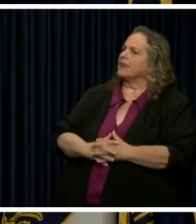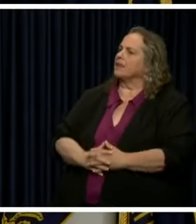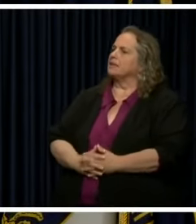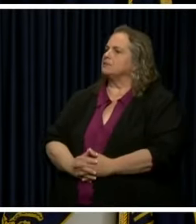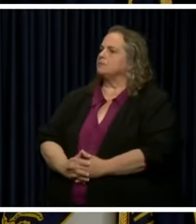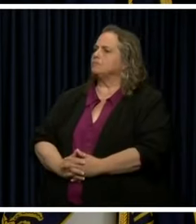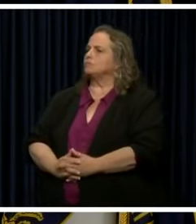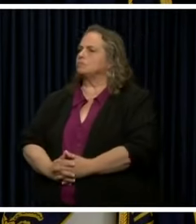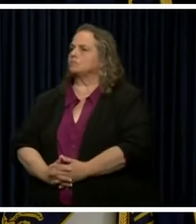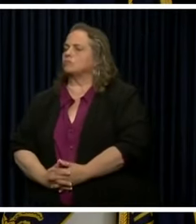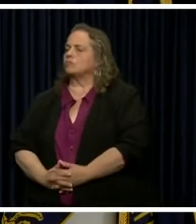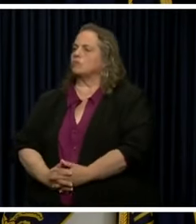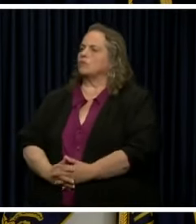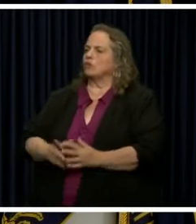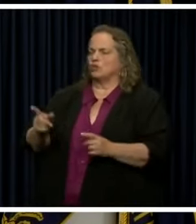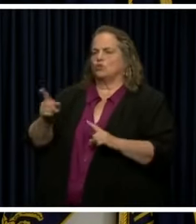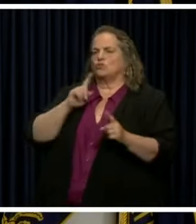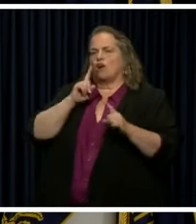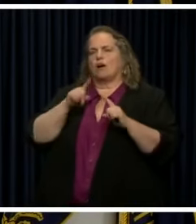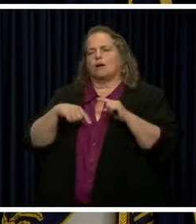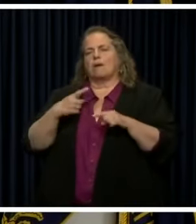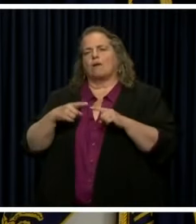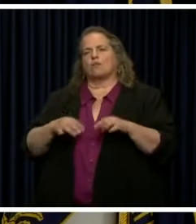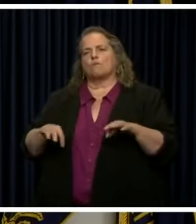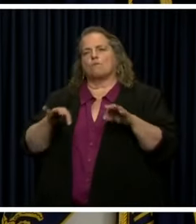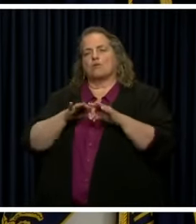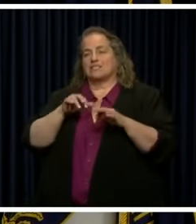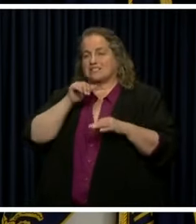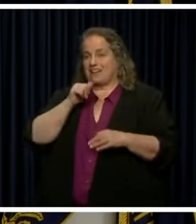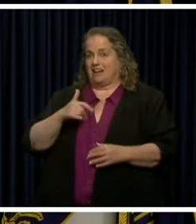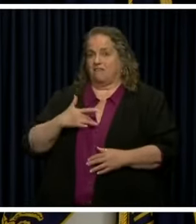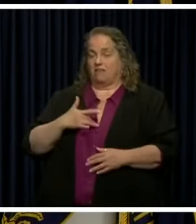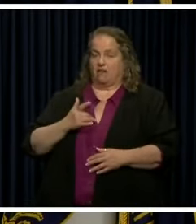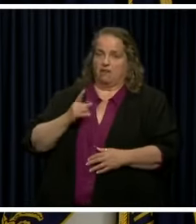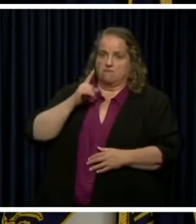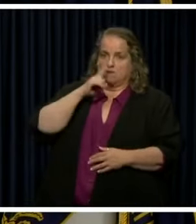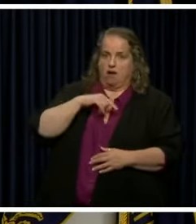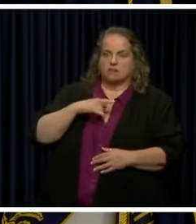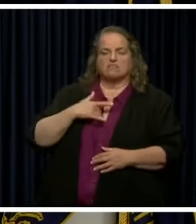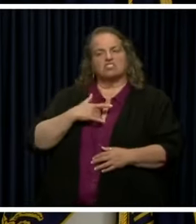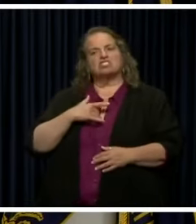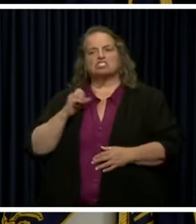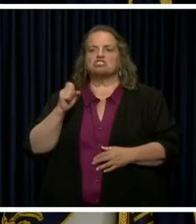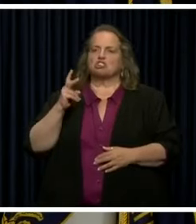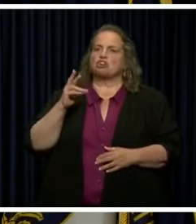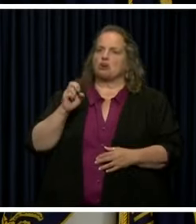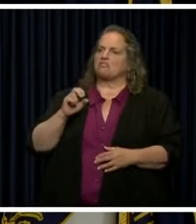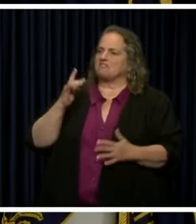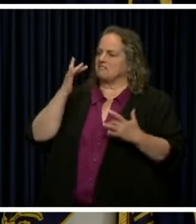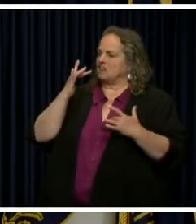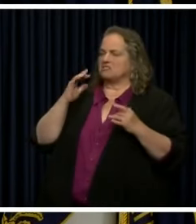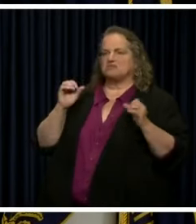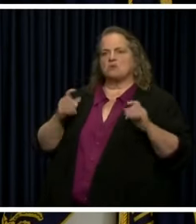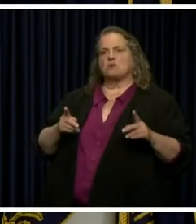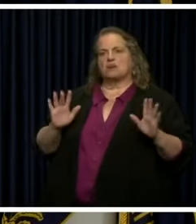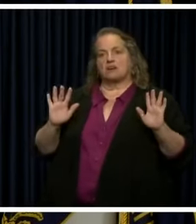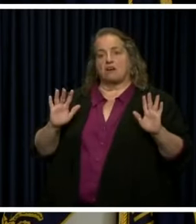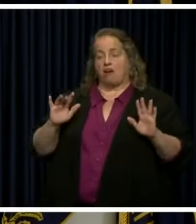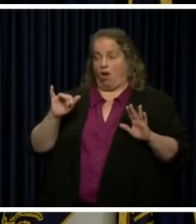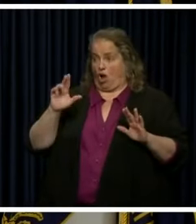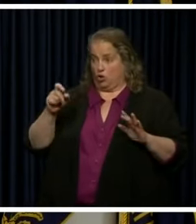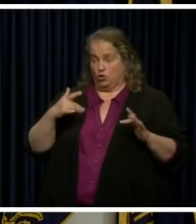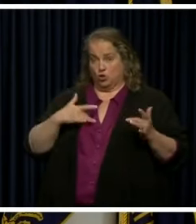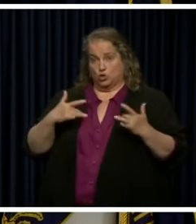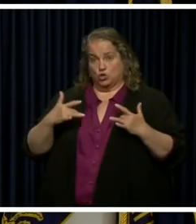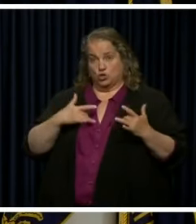not having a false sense of security with this virus. I wonder if you are concerned that the government's, the state's own plans